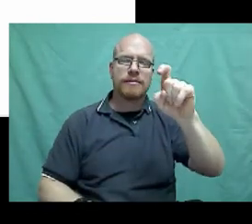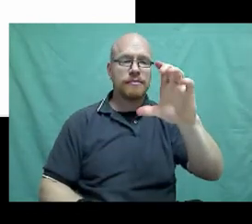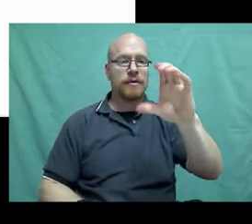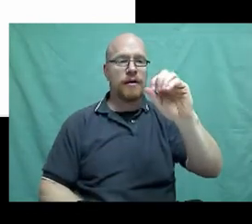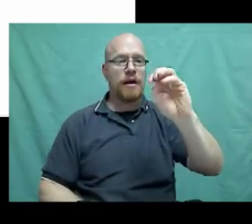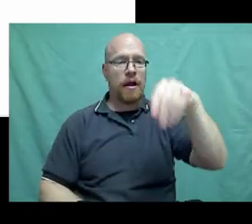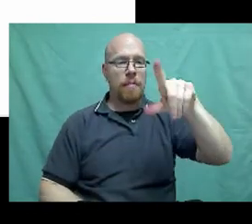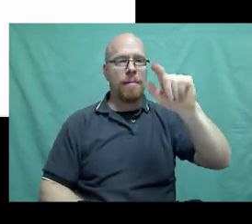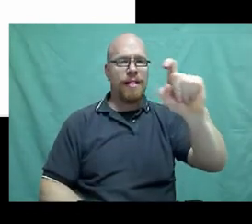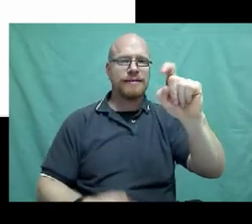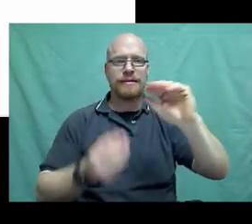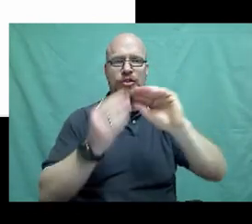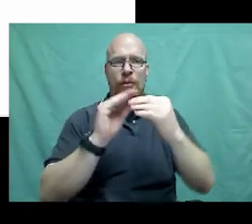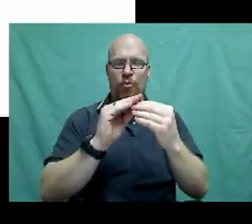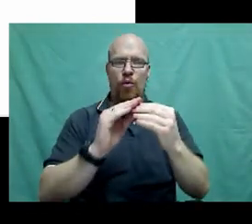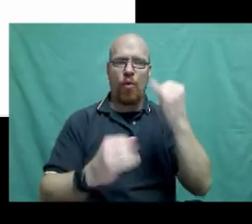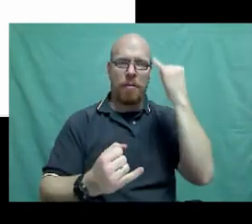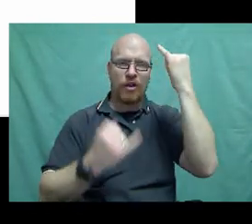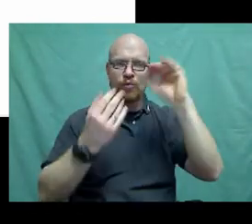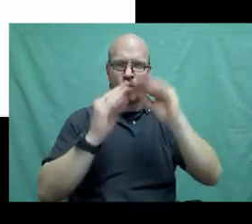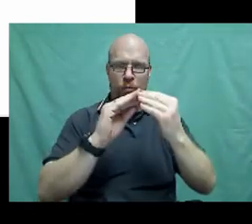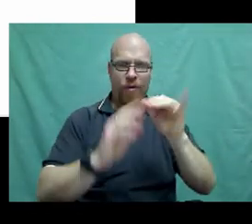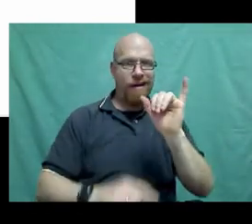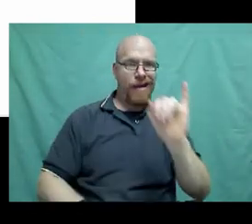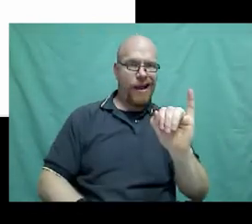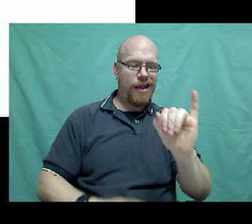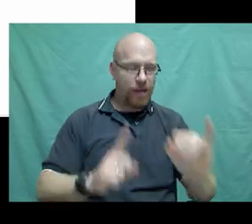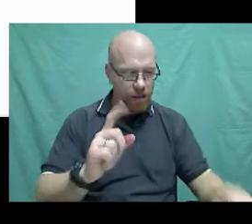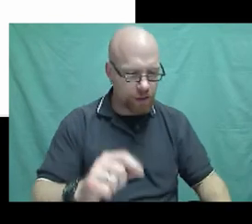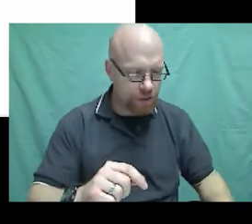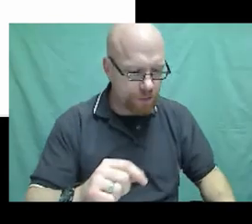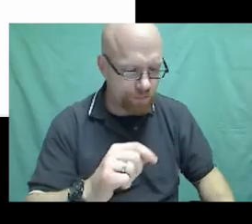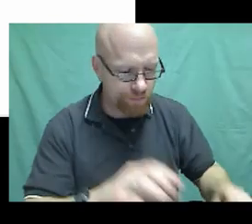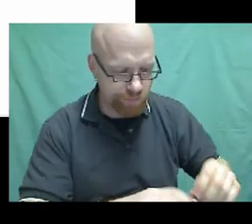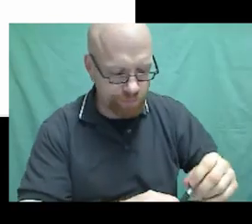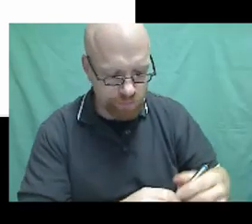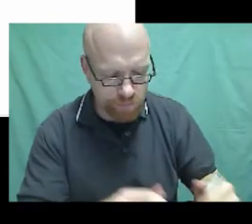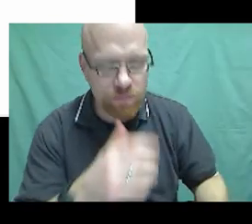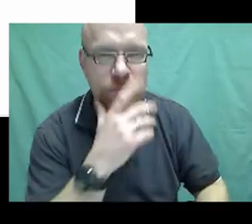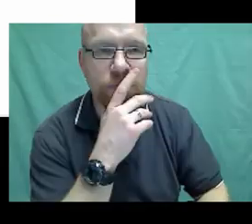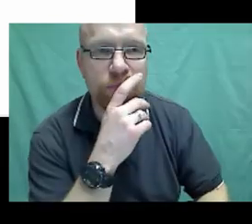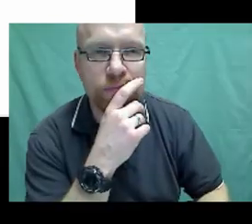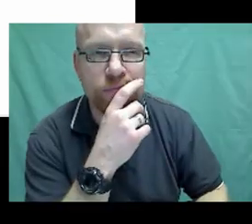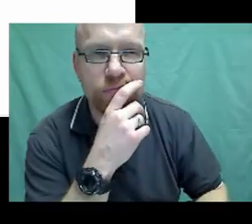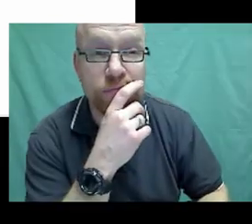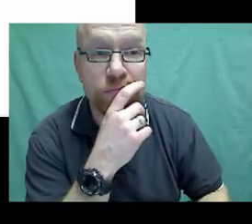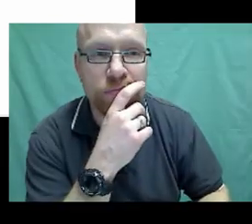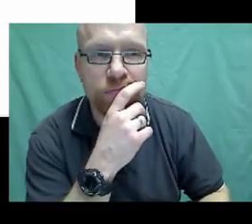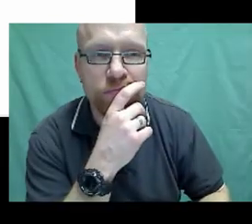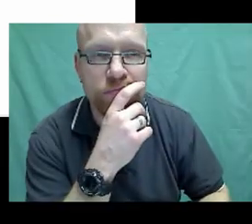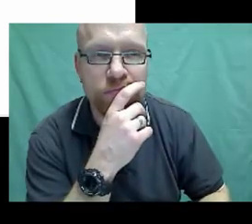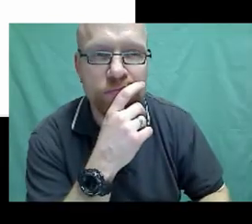complex number. It's a non-real, an imaginary number.